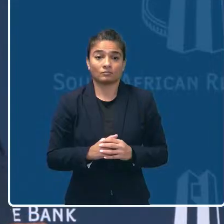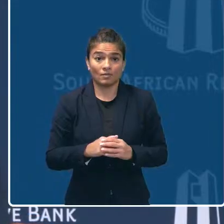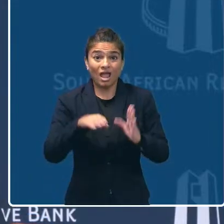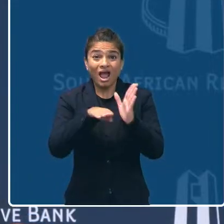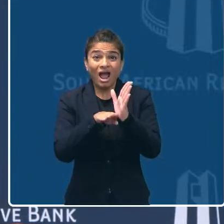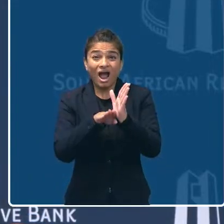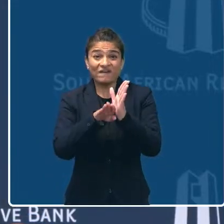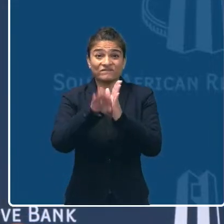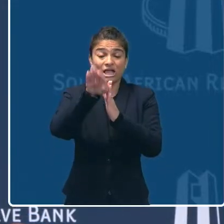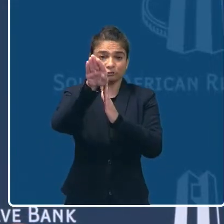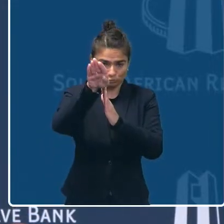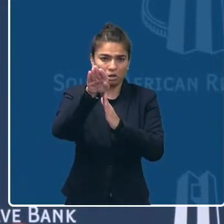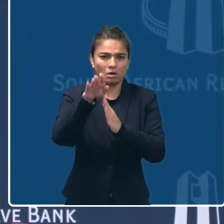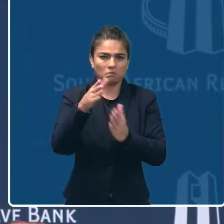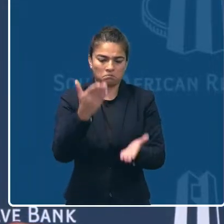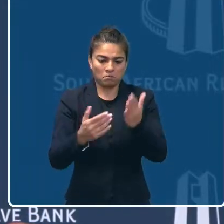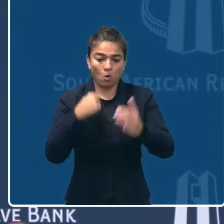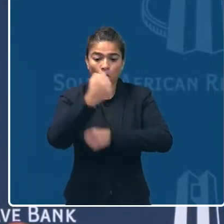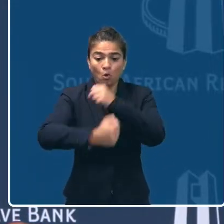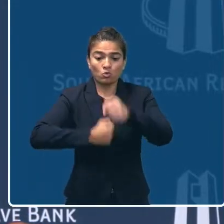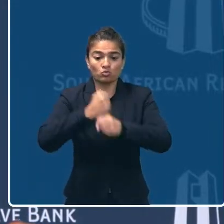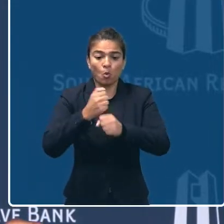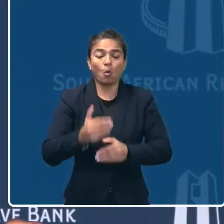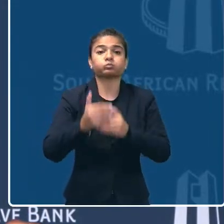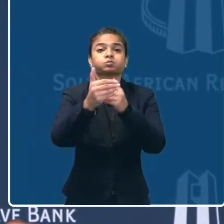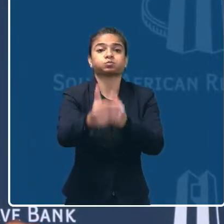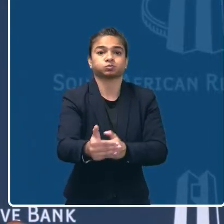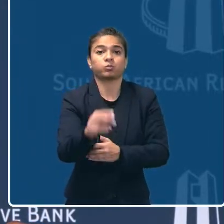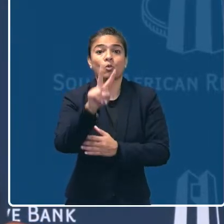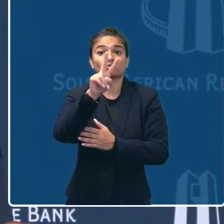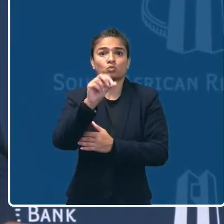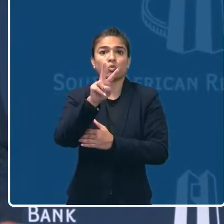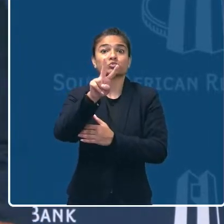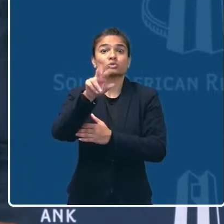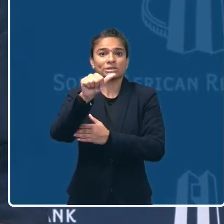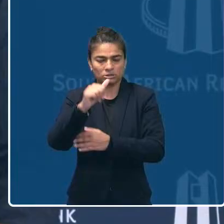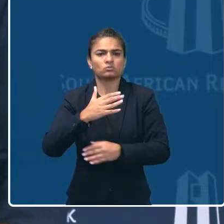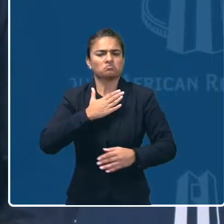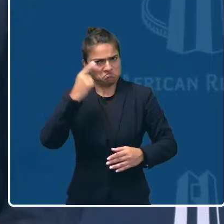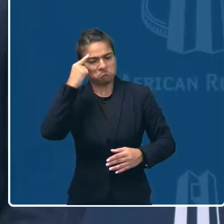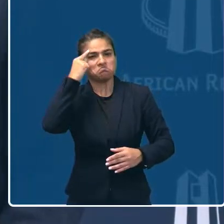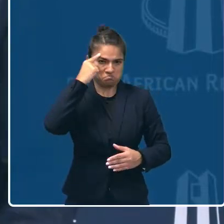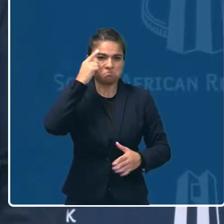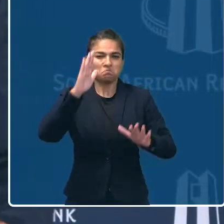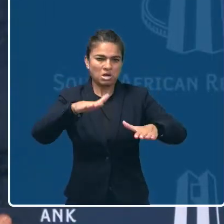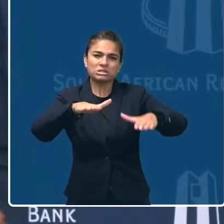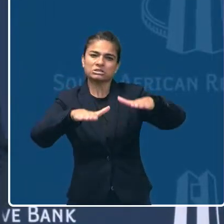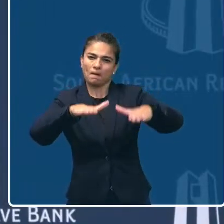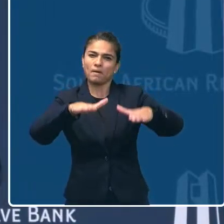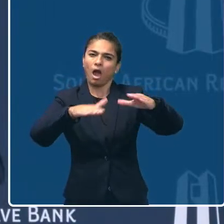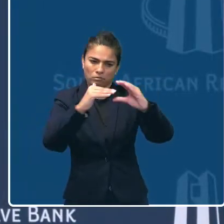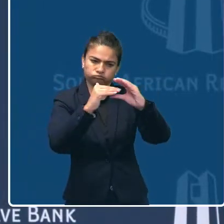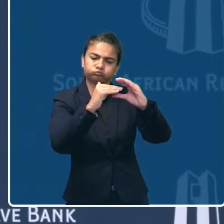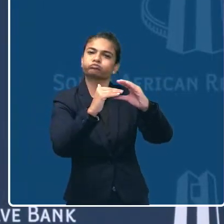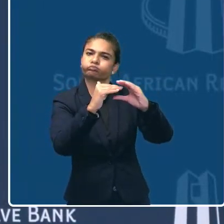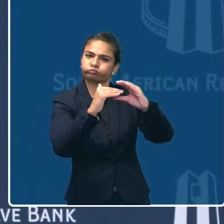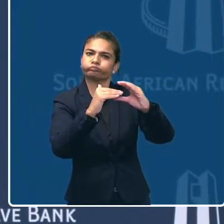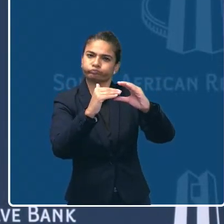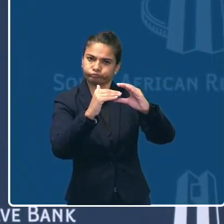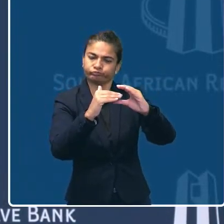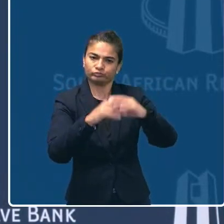expectations stabilize at 3% during 2026, helped by the experience of lower